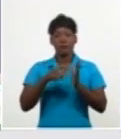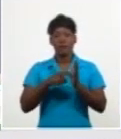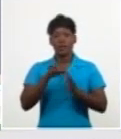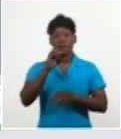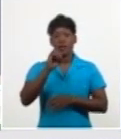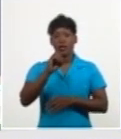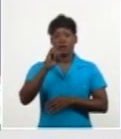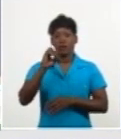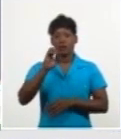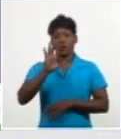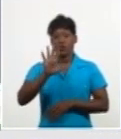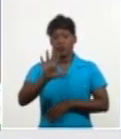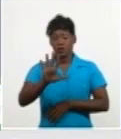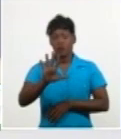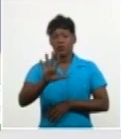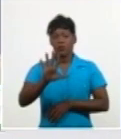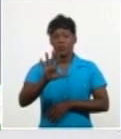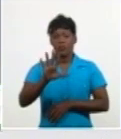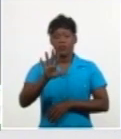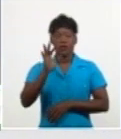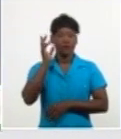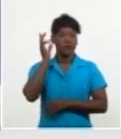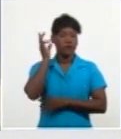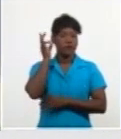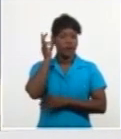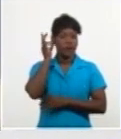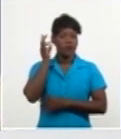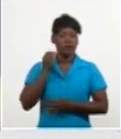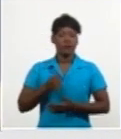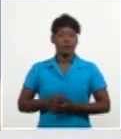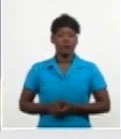1,105 of the female 6, and that is